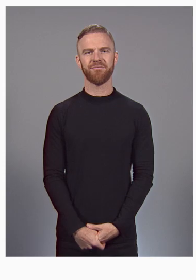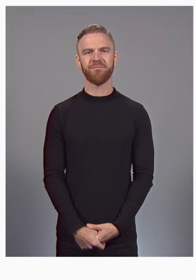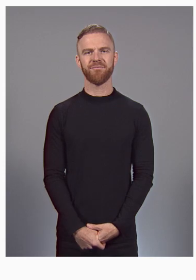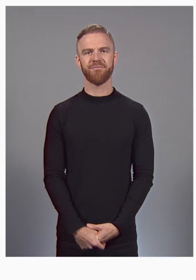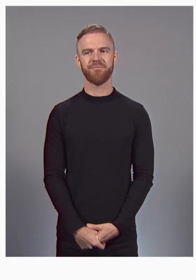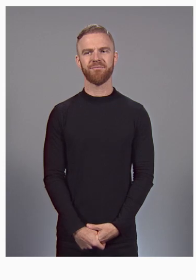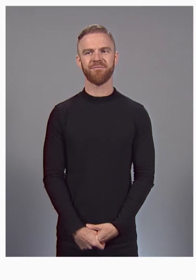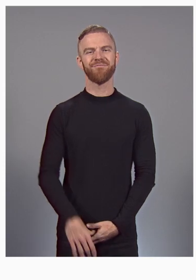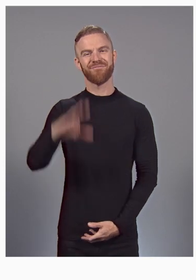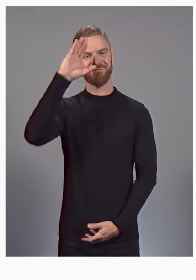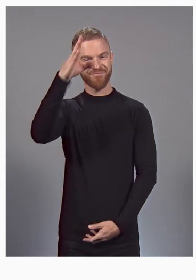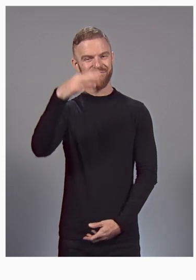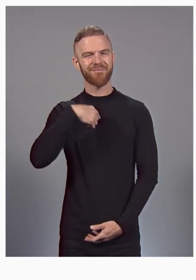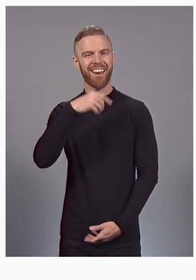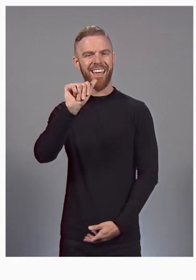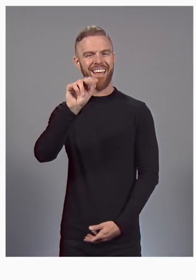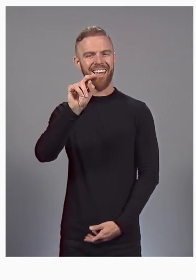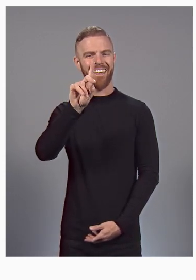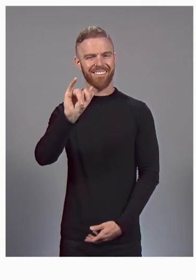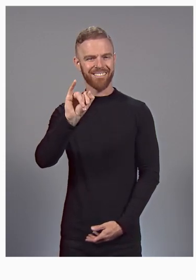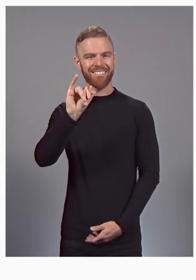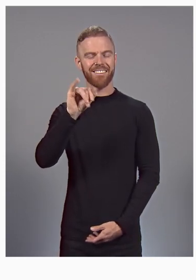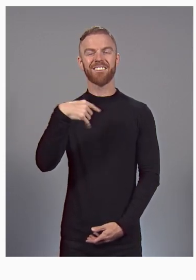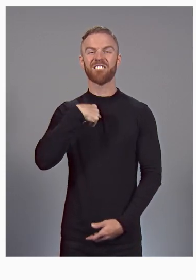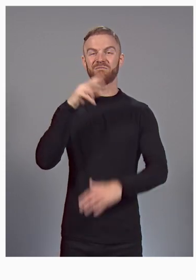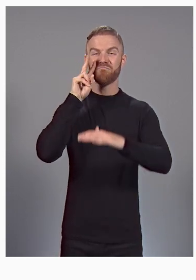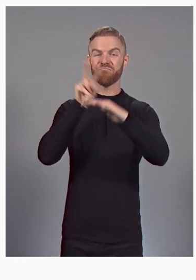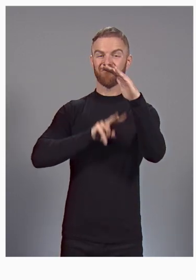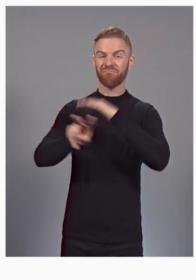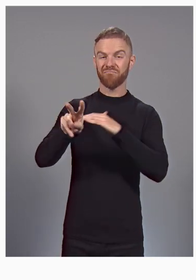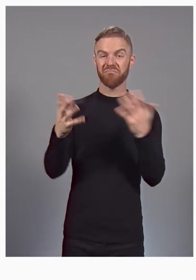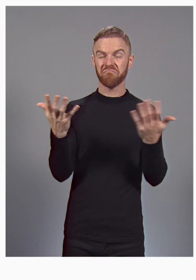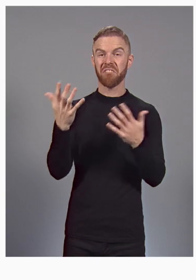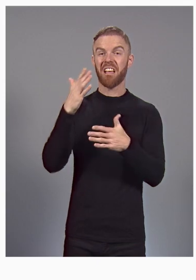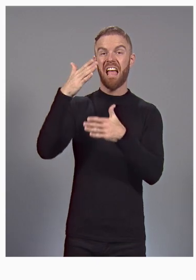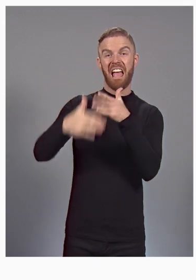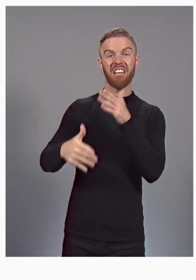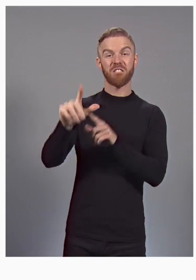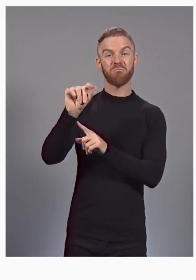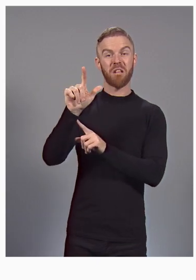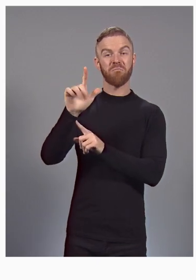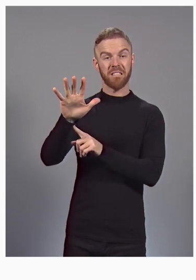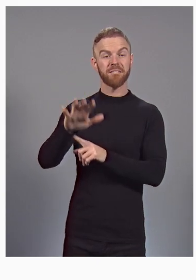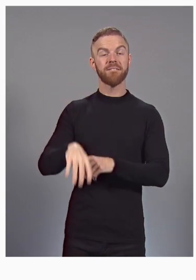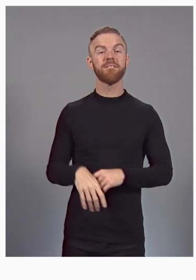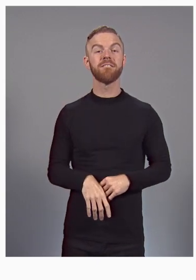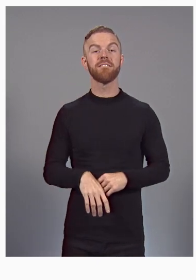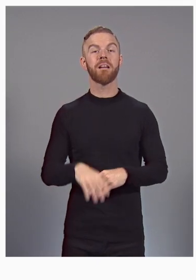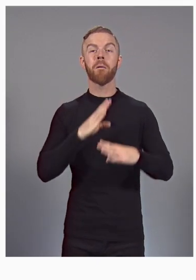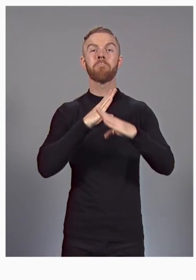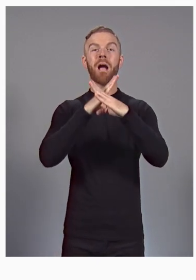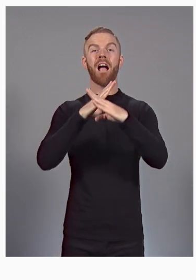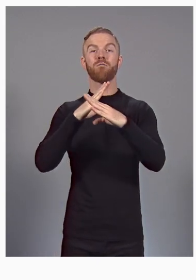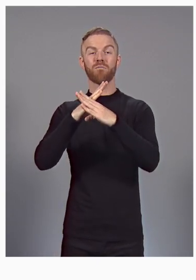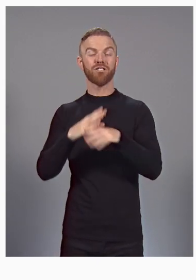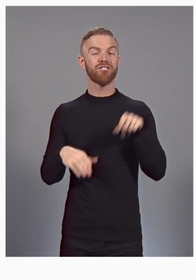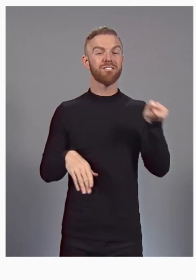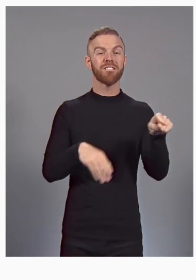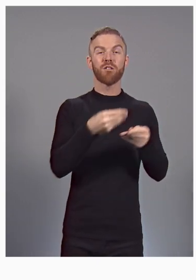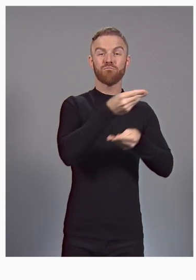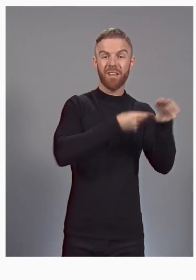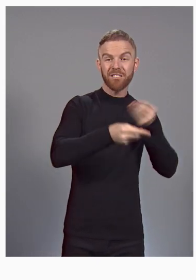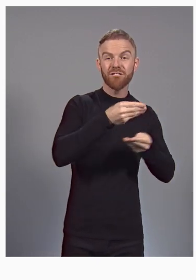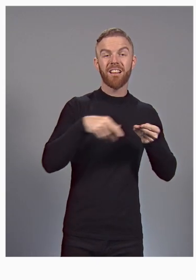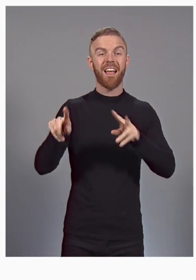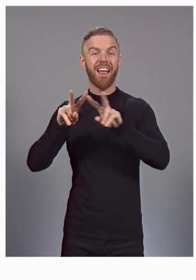Hi, I'm Andi Gutmans, and I predict that by the end of 2025, the barriers between transactional and